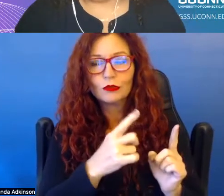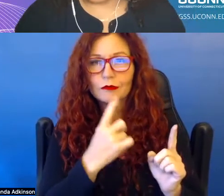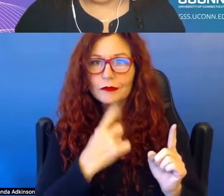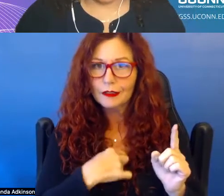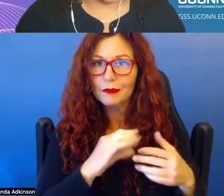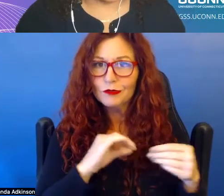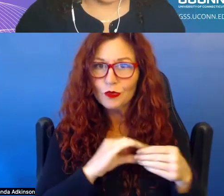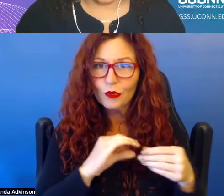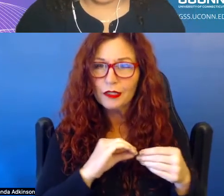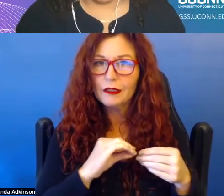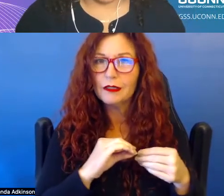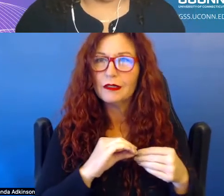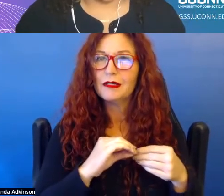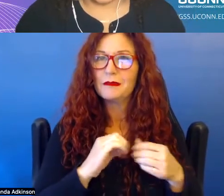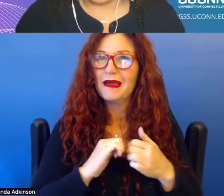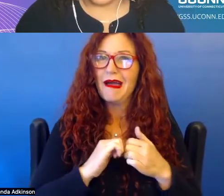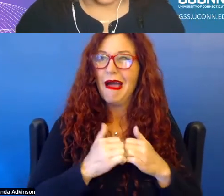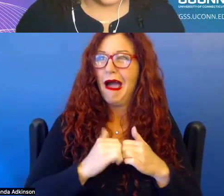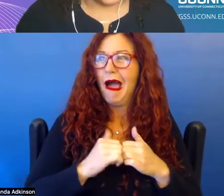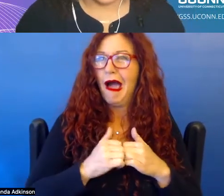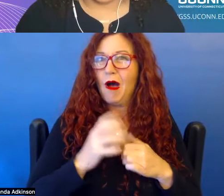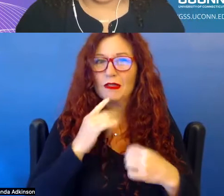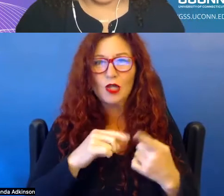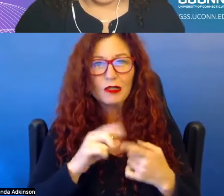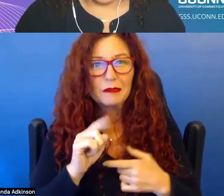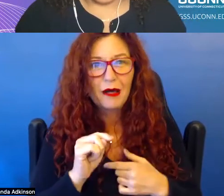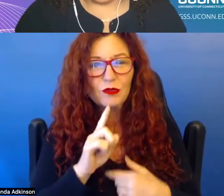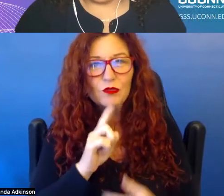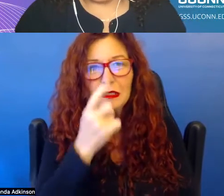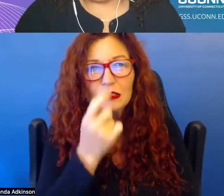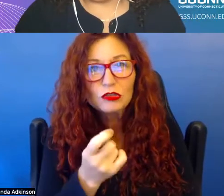Act like a woman, get treated like a woman. I heard she had on tight jeans. I heard,